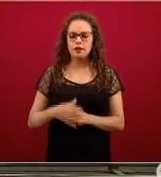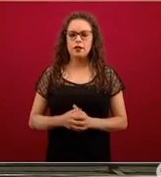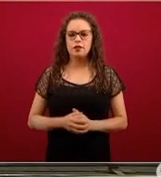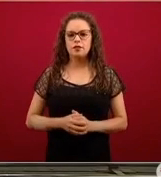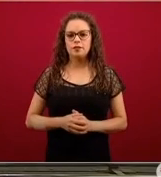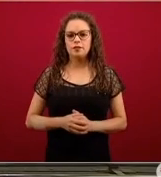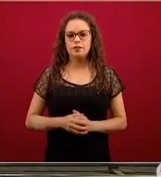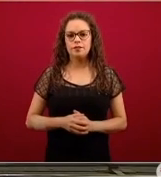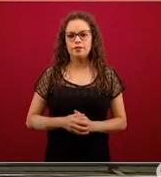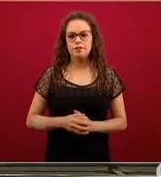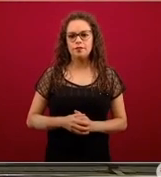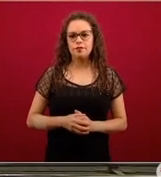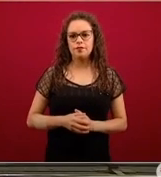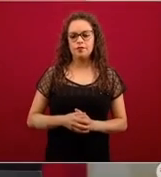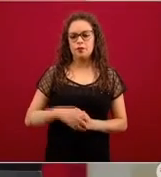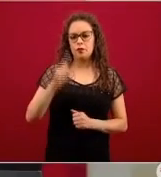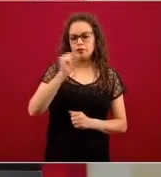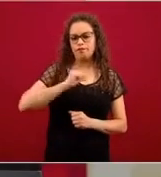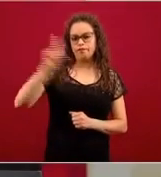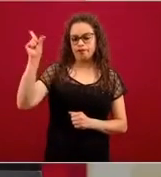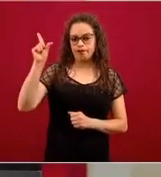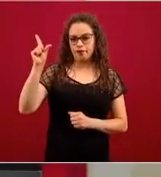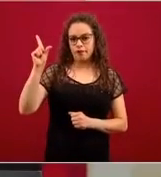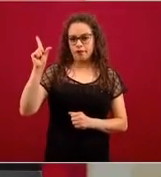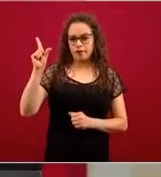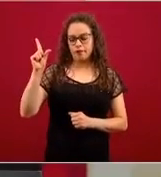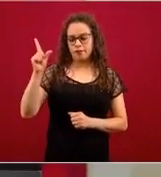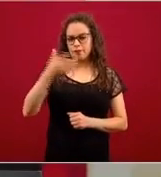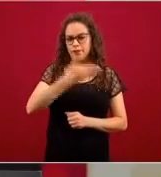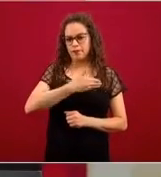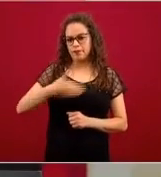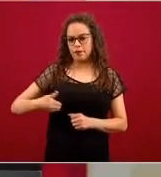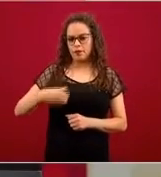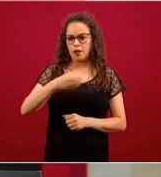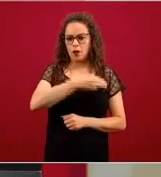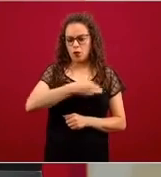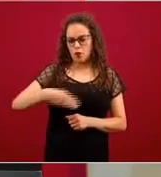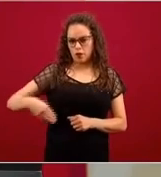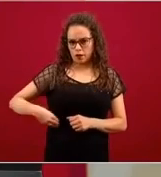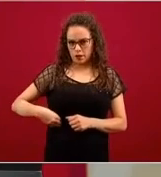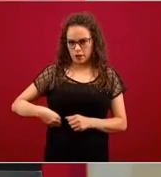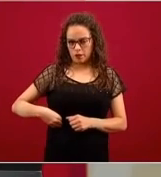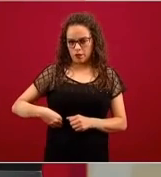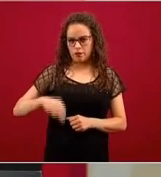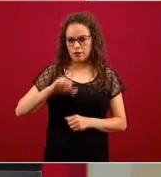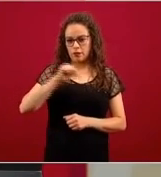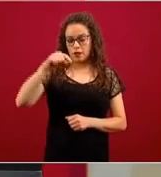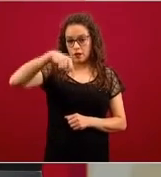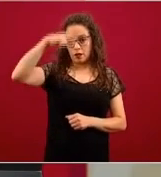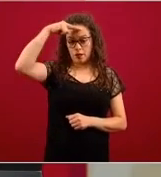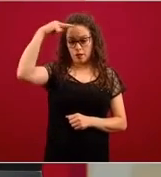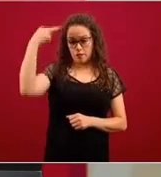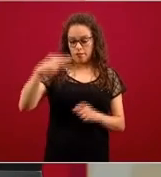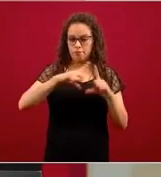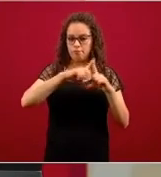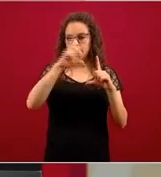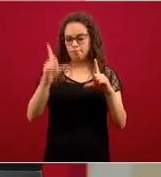in the format of a video conference with the state governors.